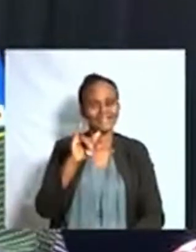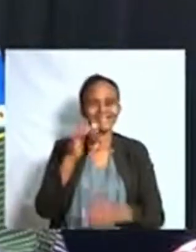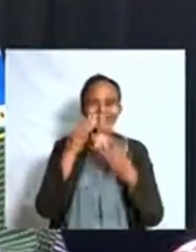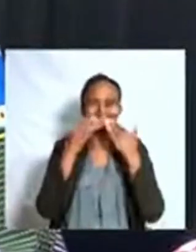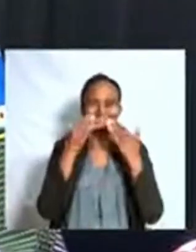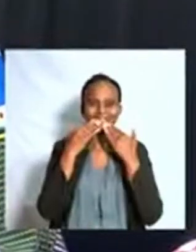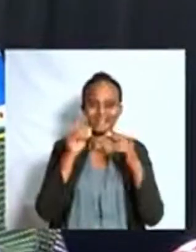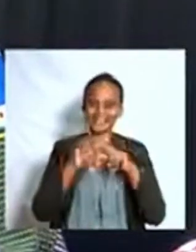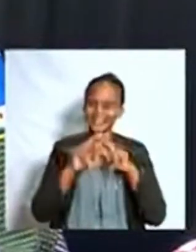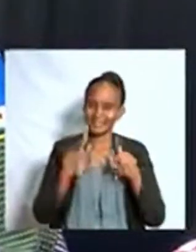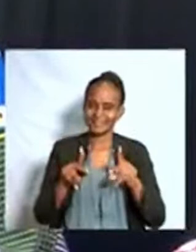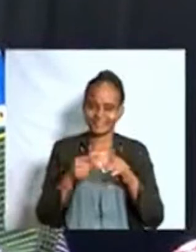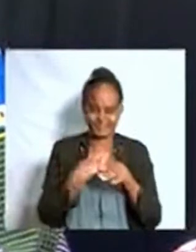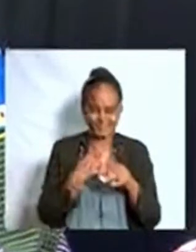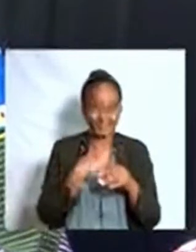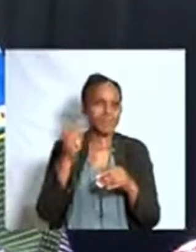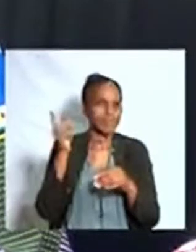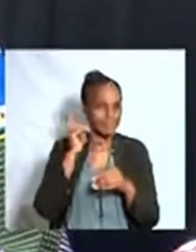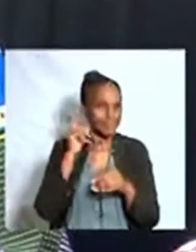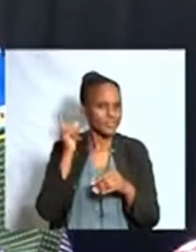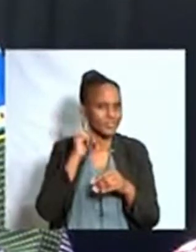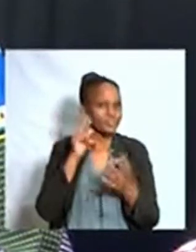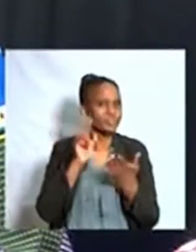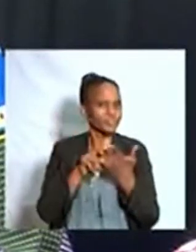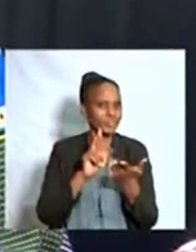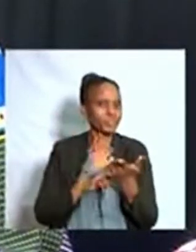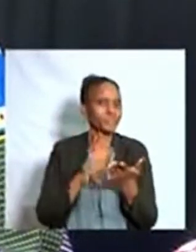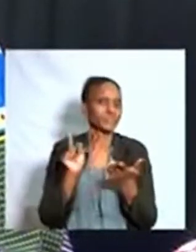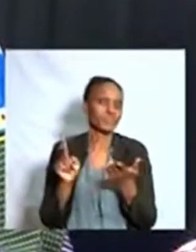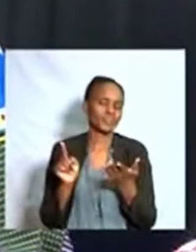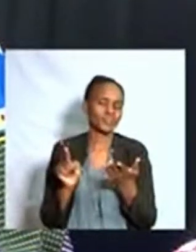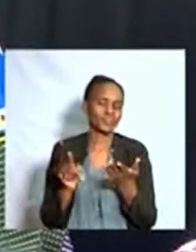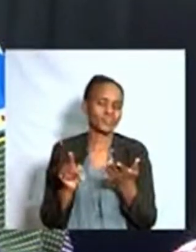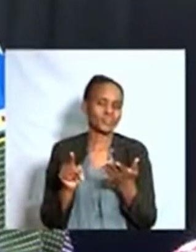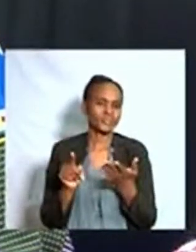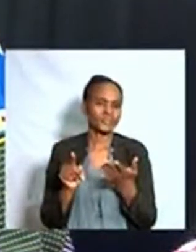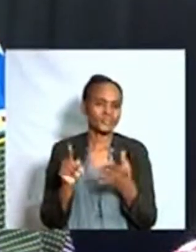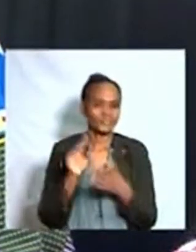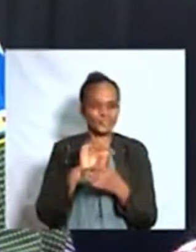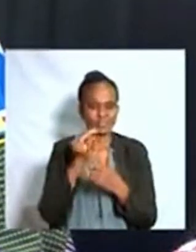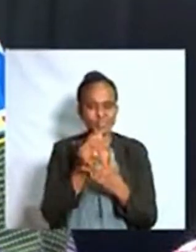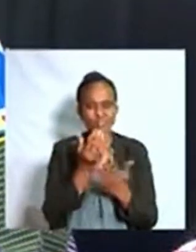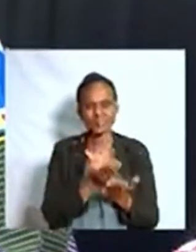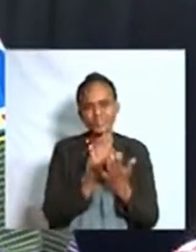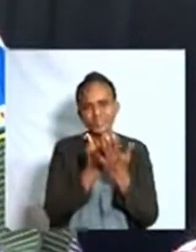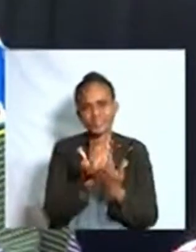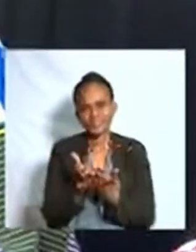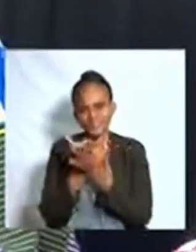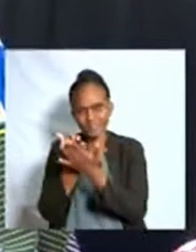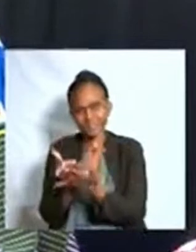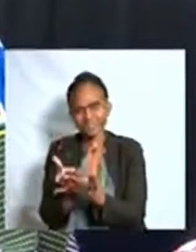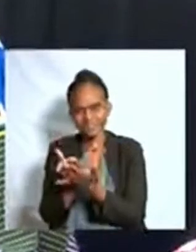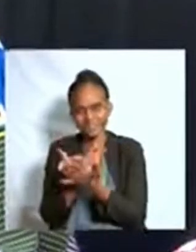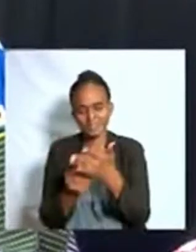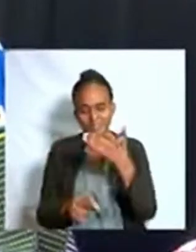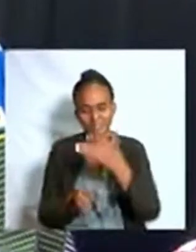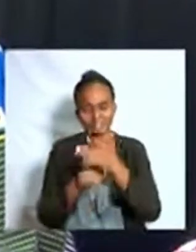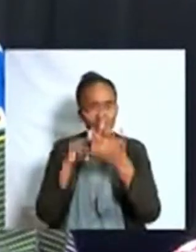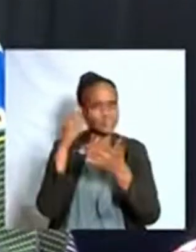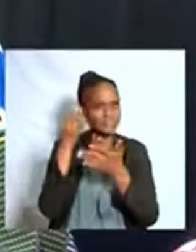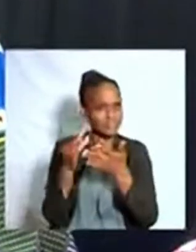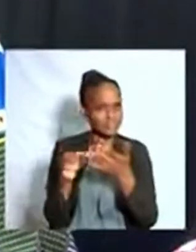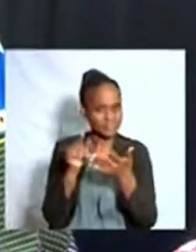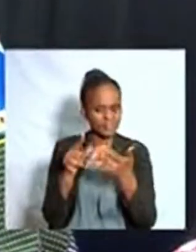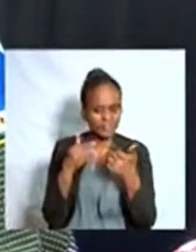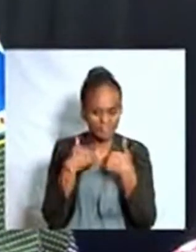Chair. Listening to the report or submission of this town clerk, there's